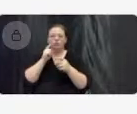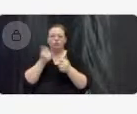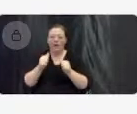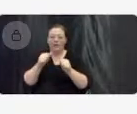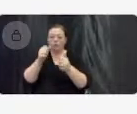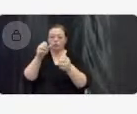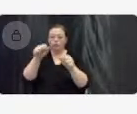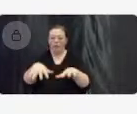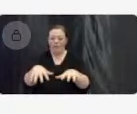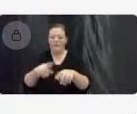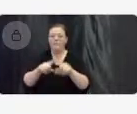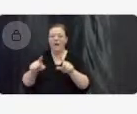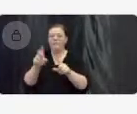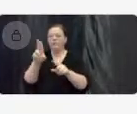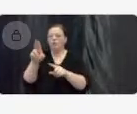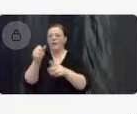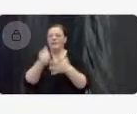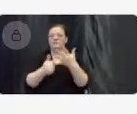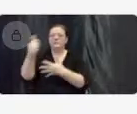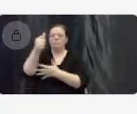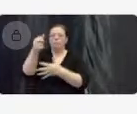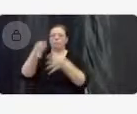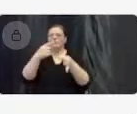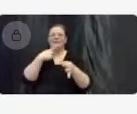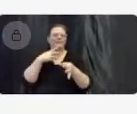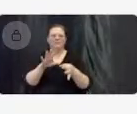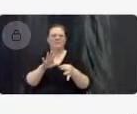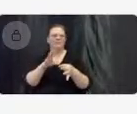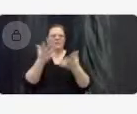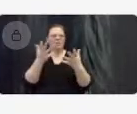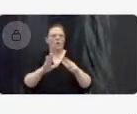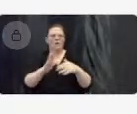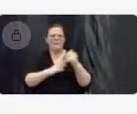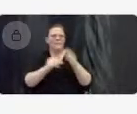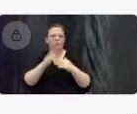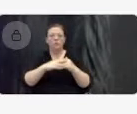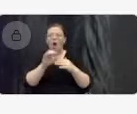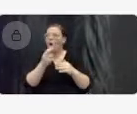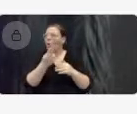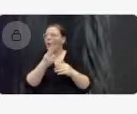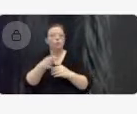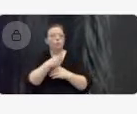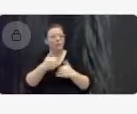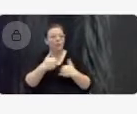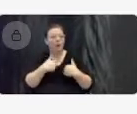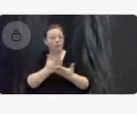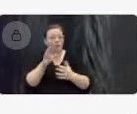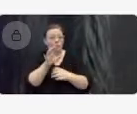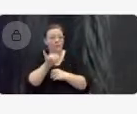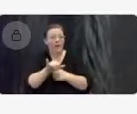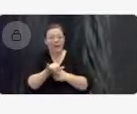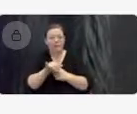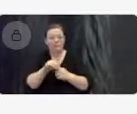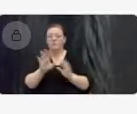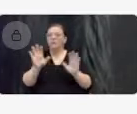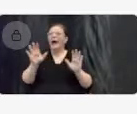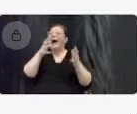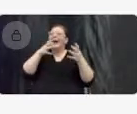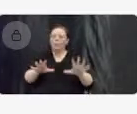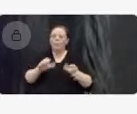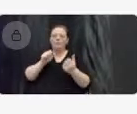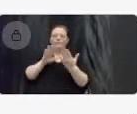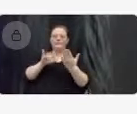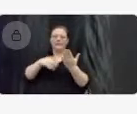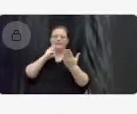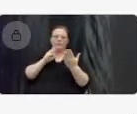the U.S. Supreme Court said, I'm sorry, he's already built it, and oh, by the way, you never had the right to do that in the first place. I don't want to face that in the